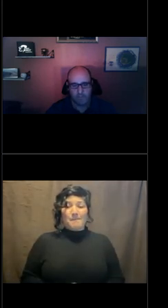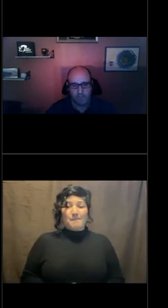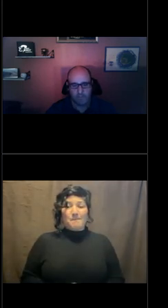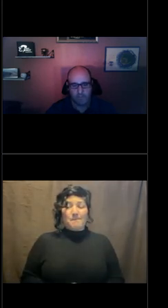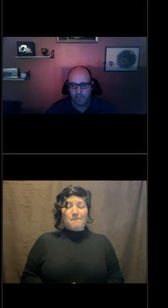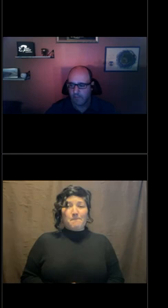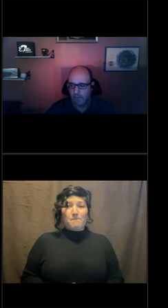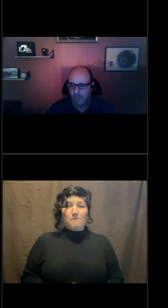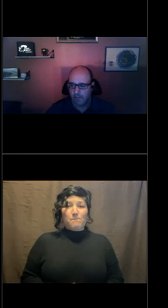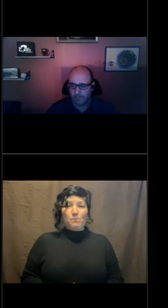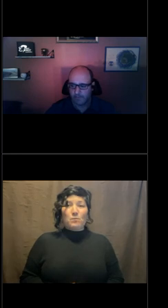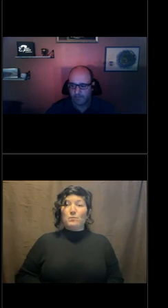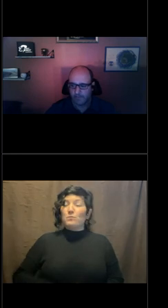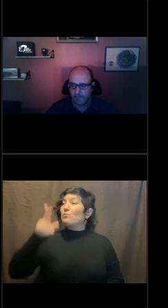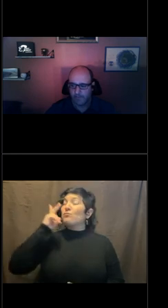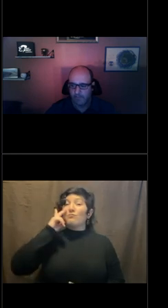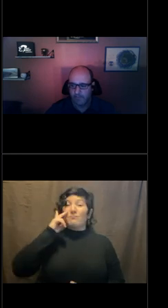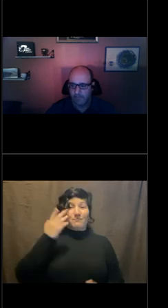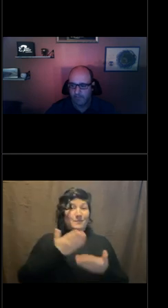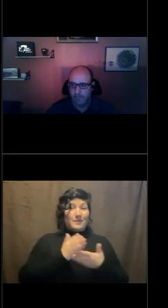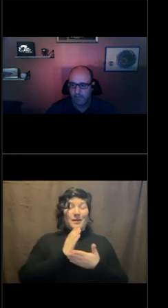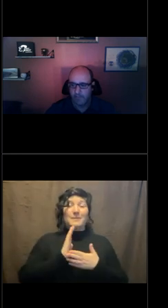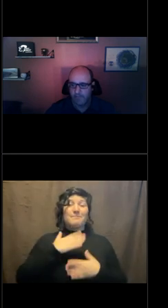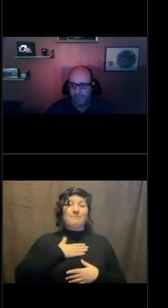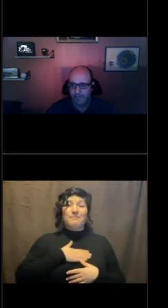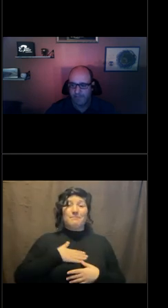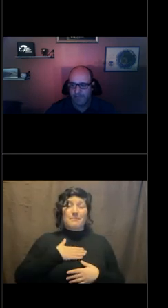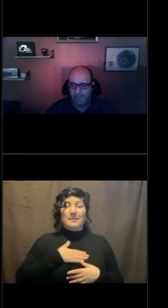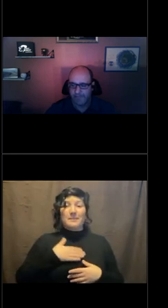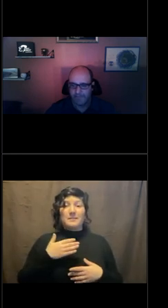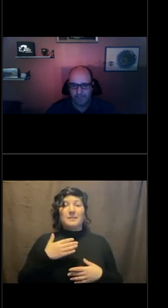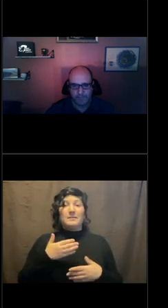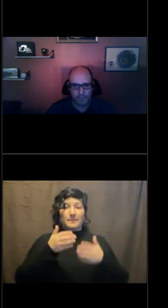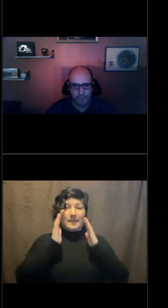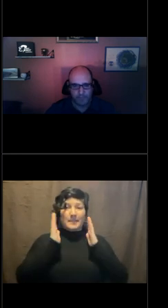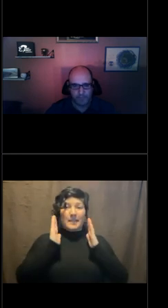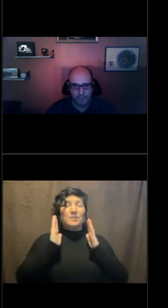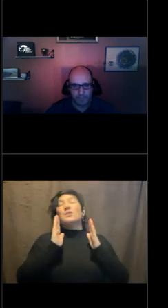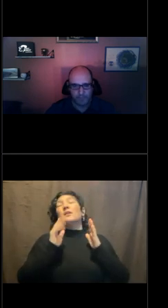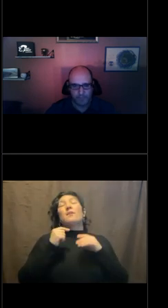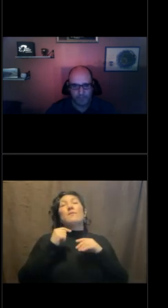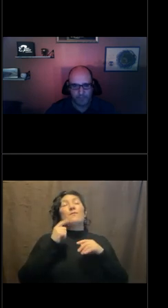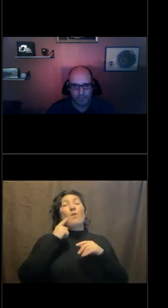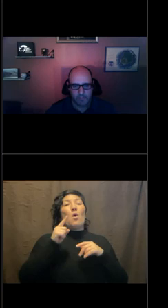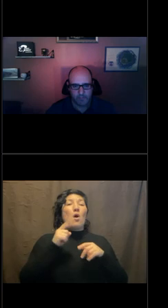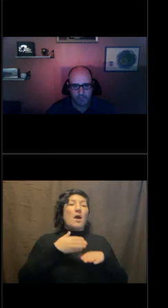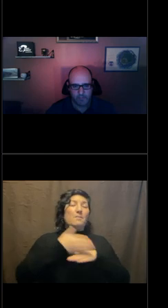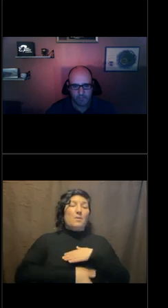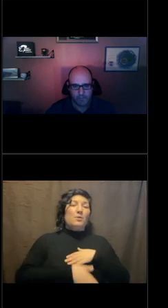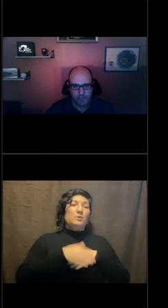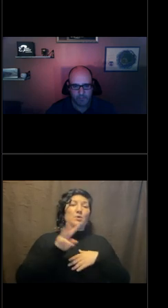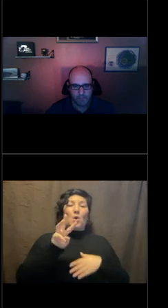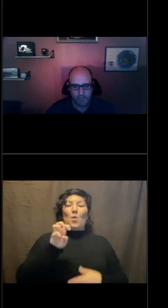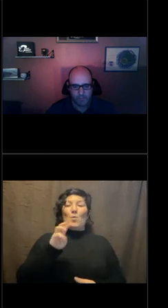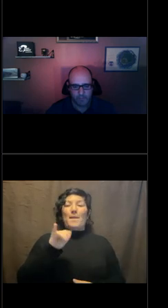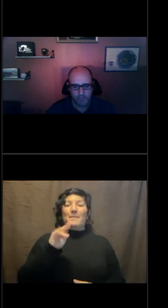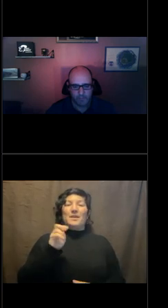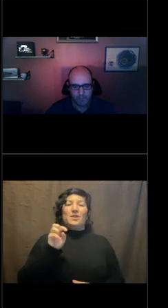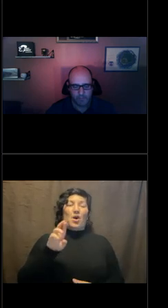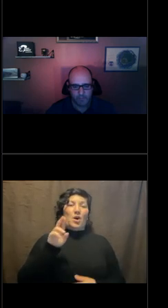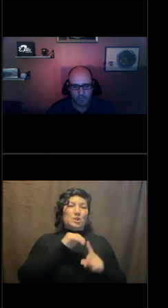let's see. And all right, so please stay tuned for a post-webinar survey because we would love your feedback. And